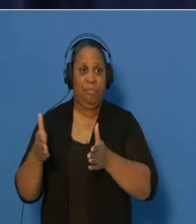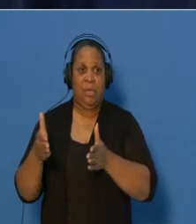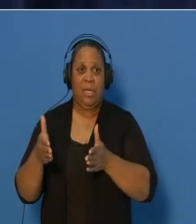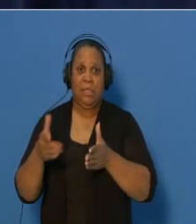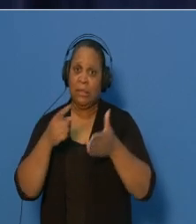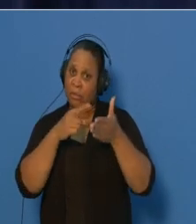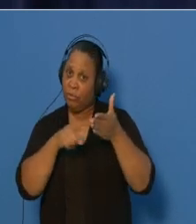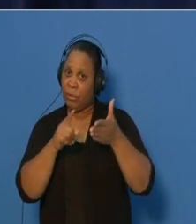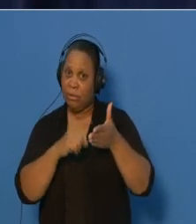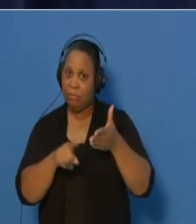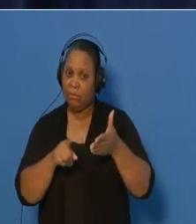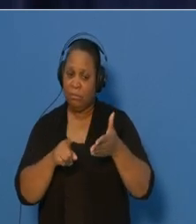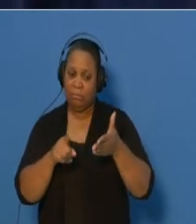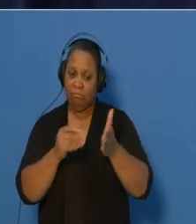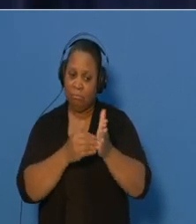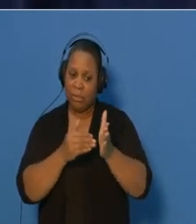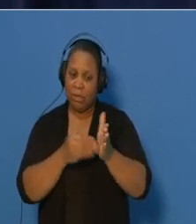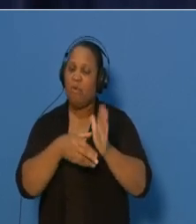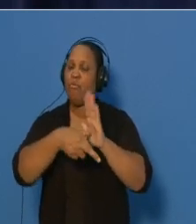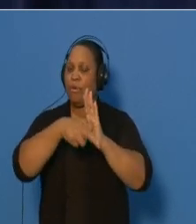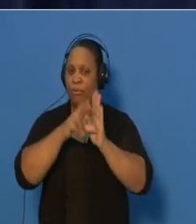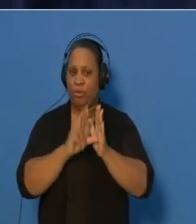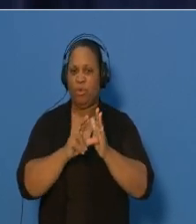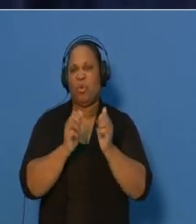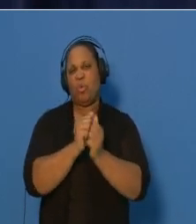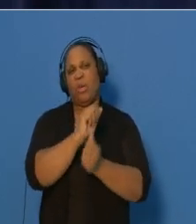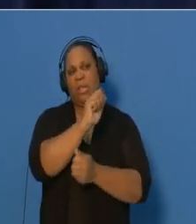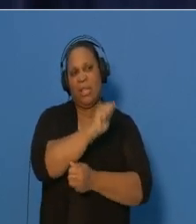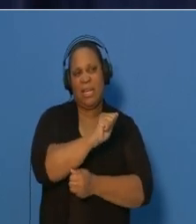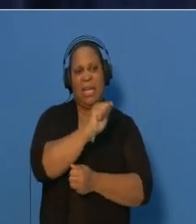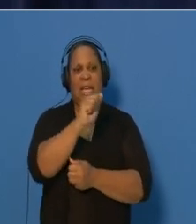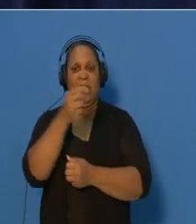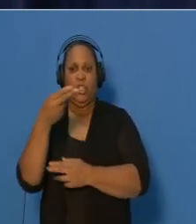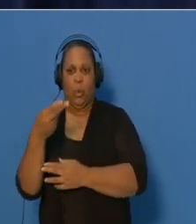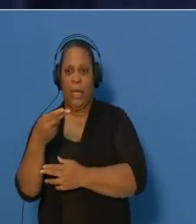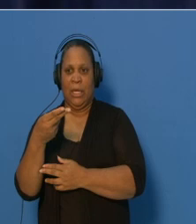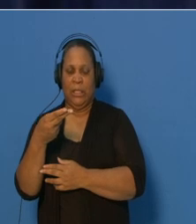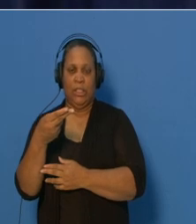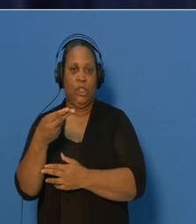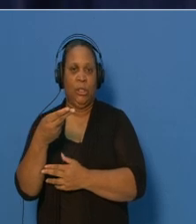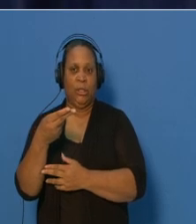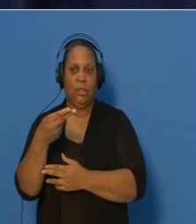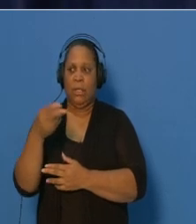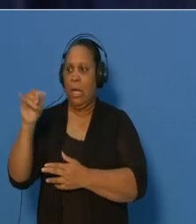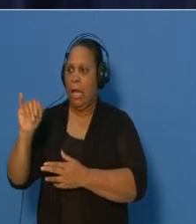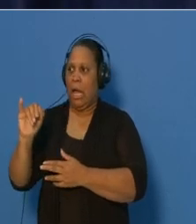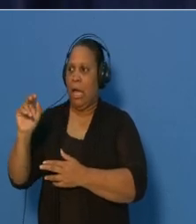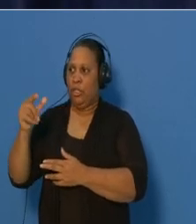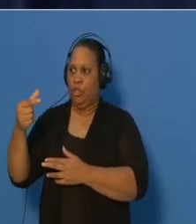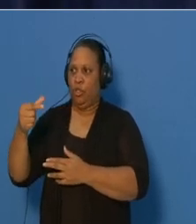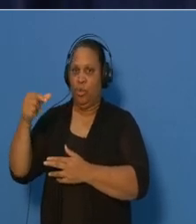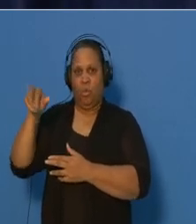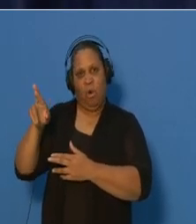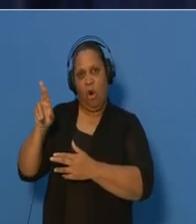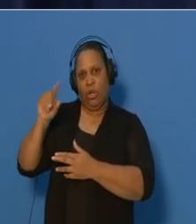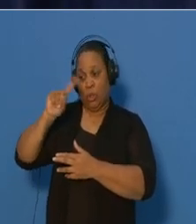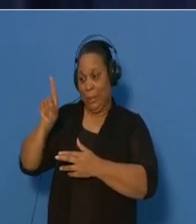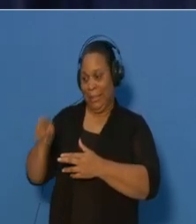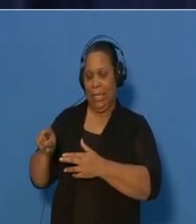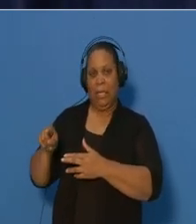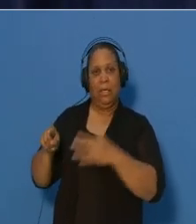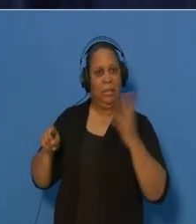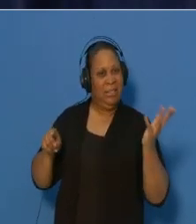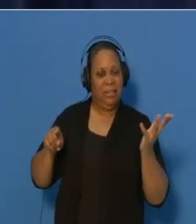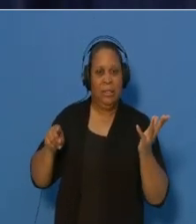revisit, and especially with the alphabetical orders A to H, I to Q, R to Z? What